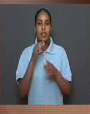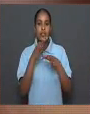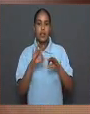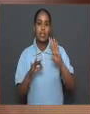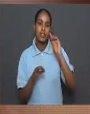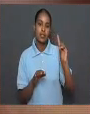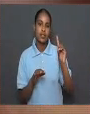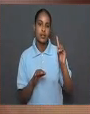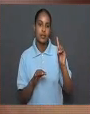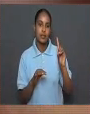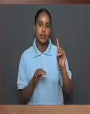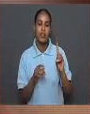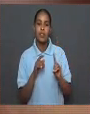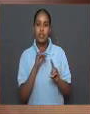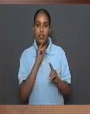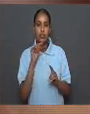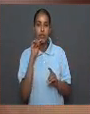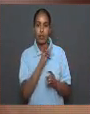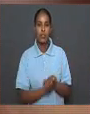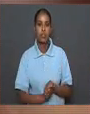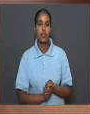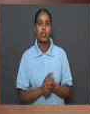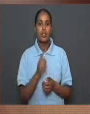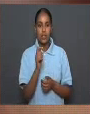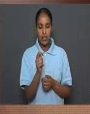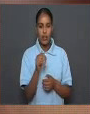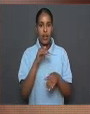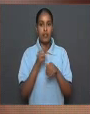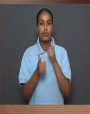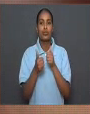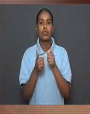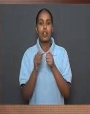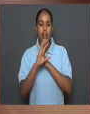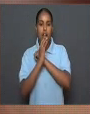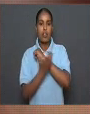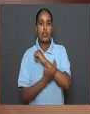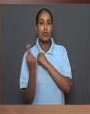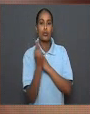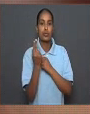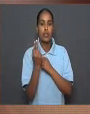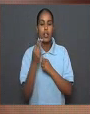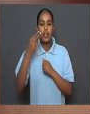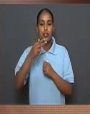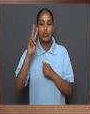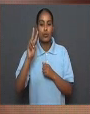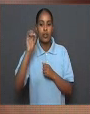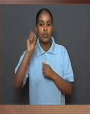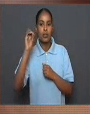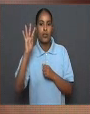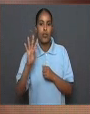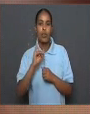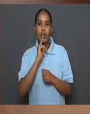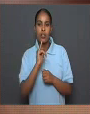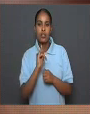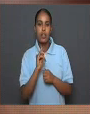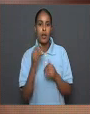Statement D is false. The rate at which a country consumes sulfuric acid